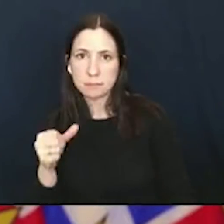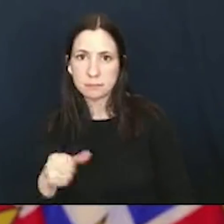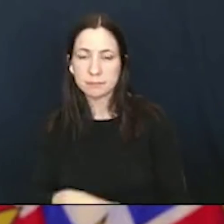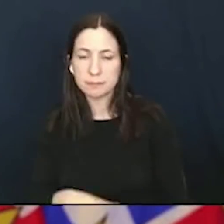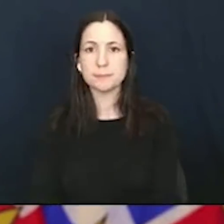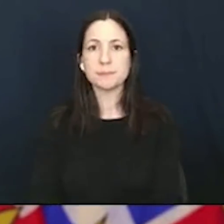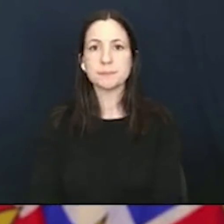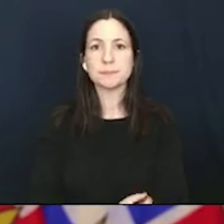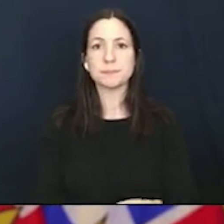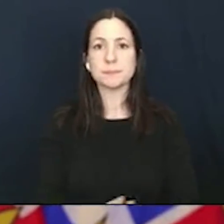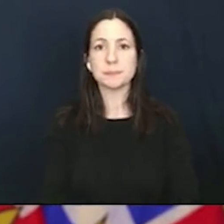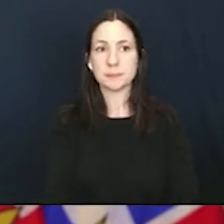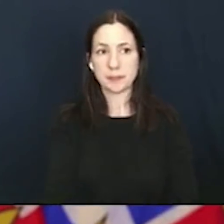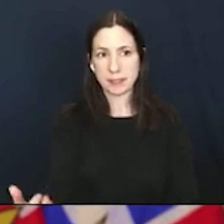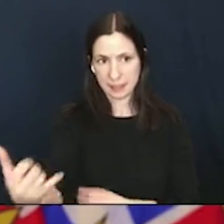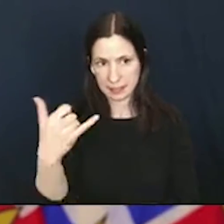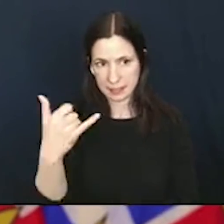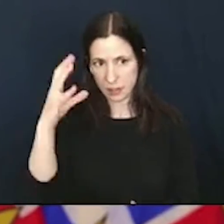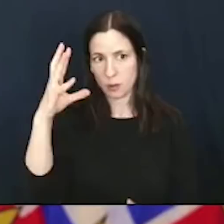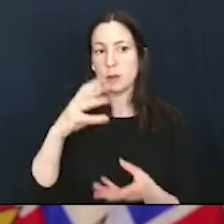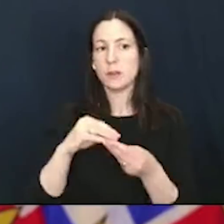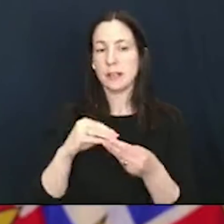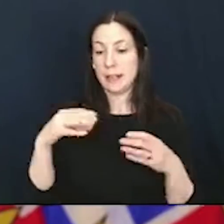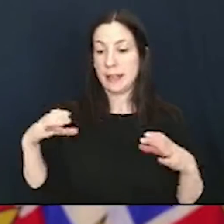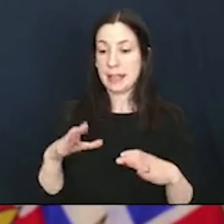Canada. We're now up to